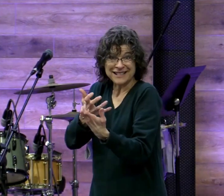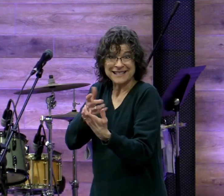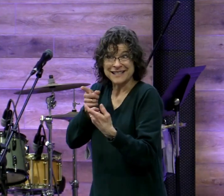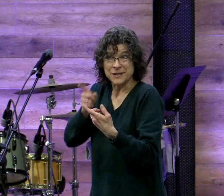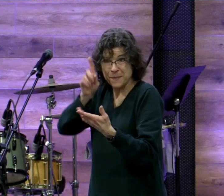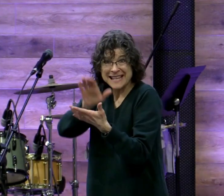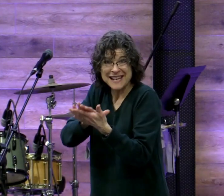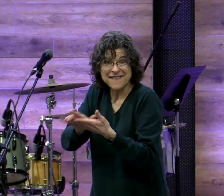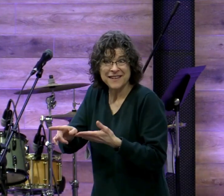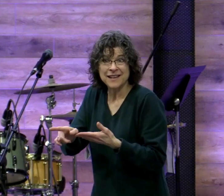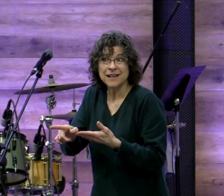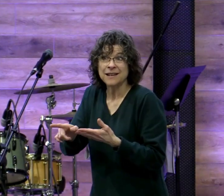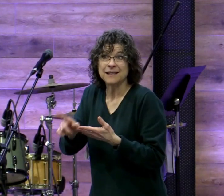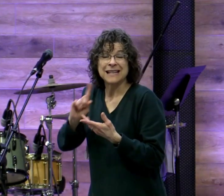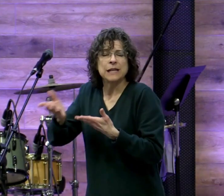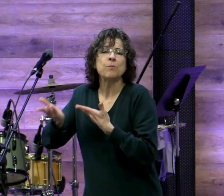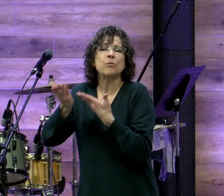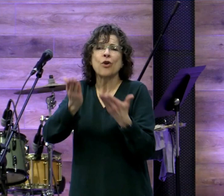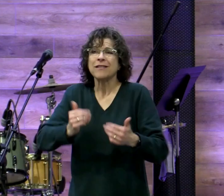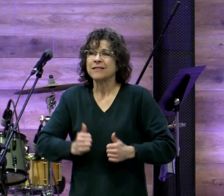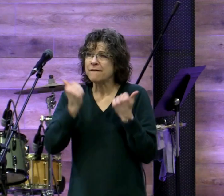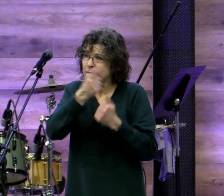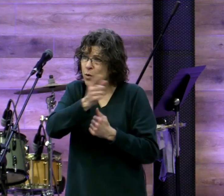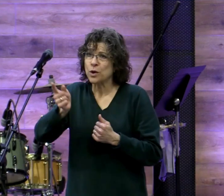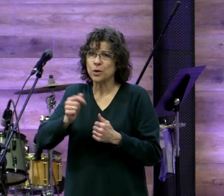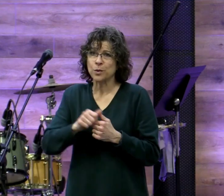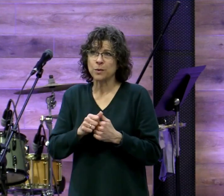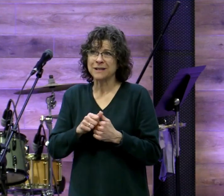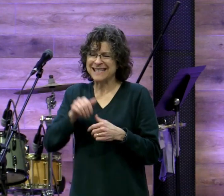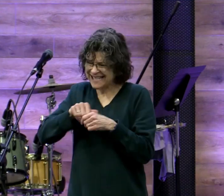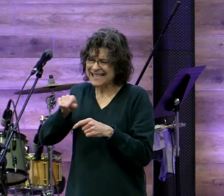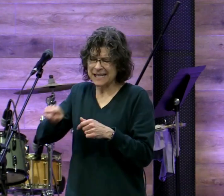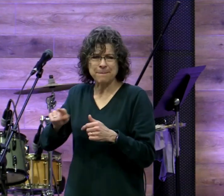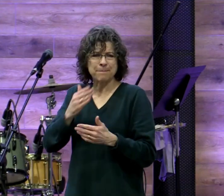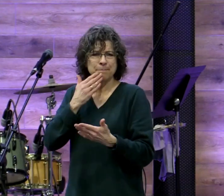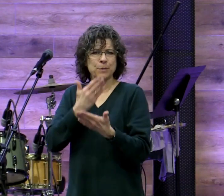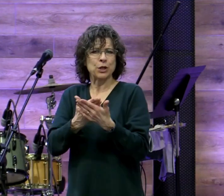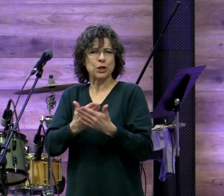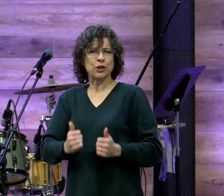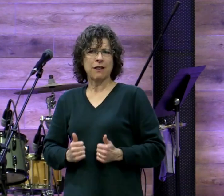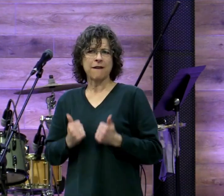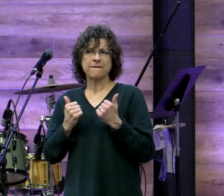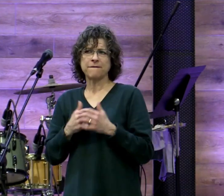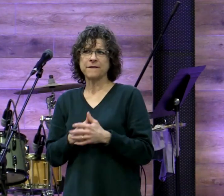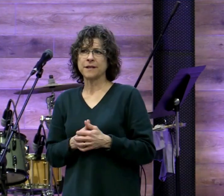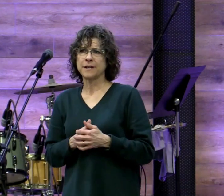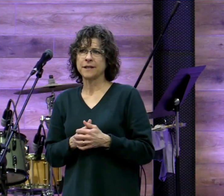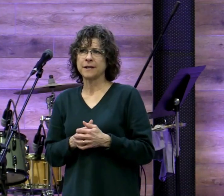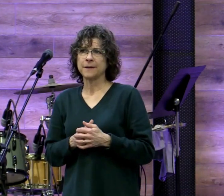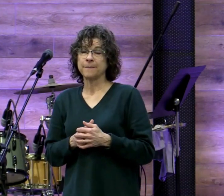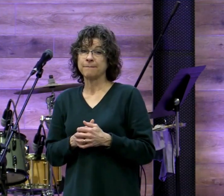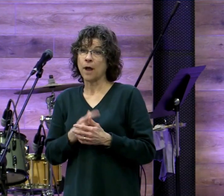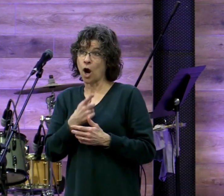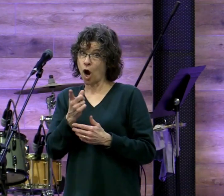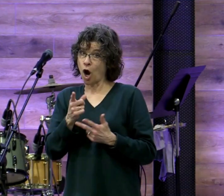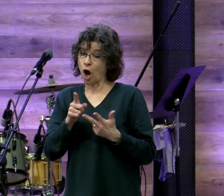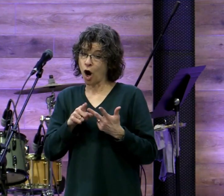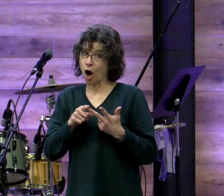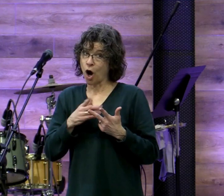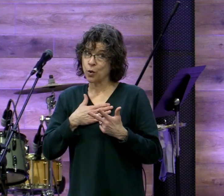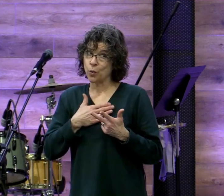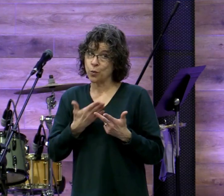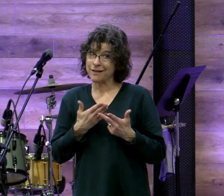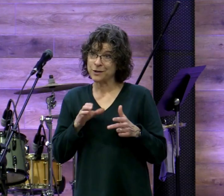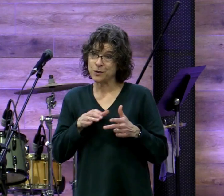to bring life abundant and that in Jesus is the good life. And third, are you willing to do whatever he tells you to